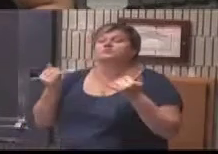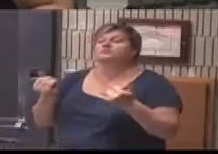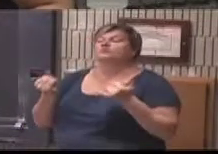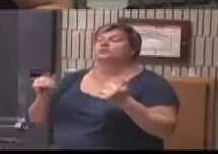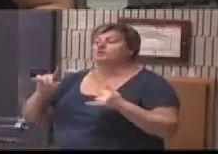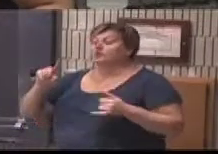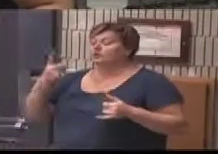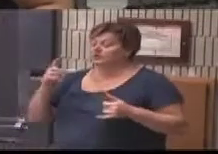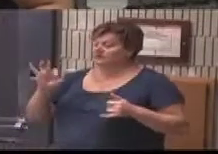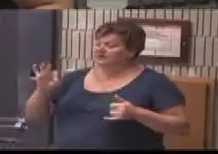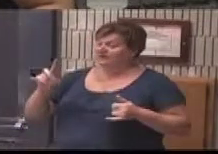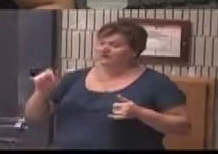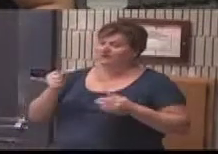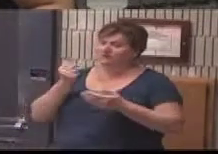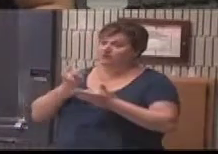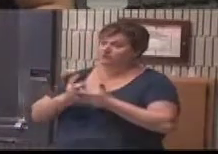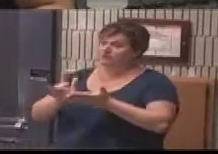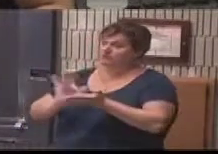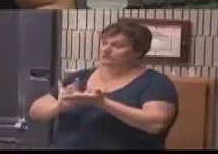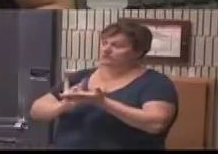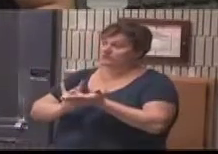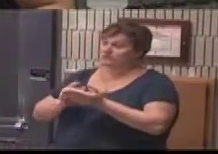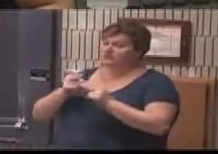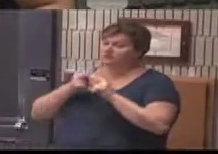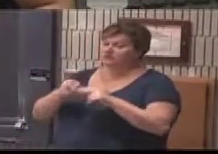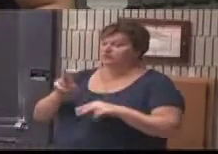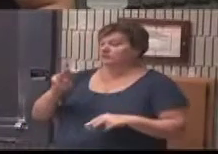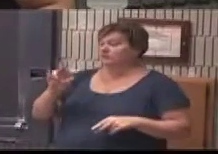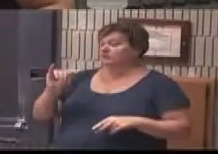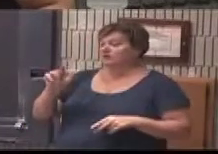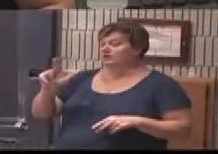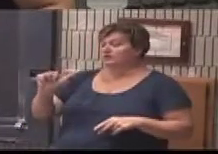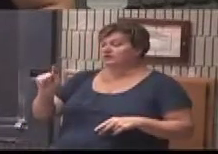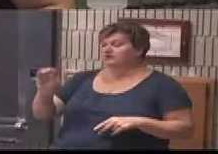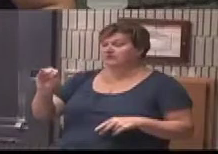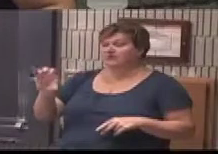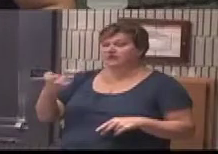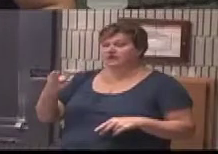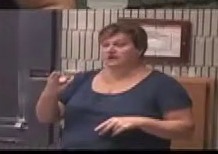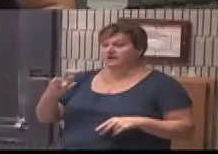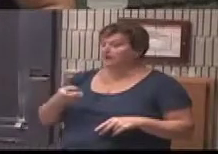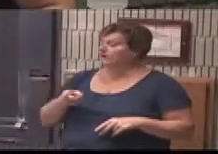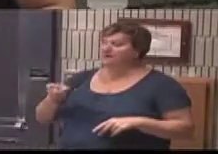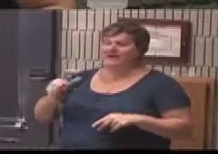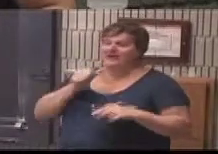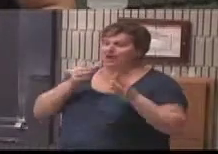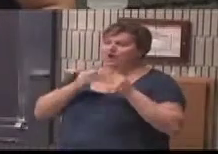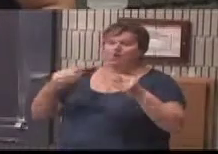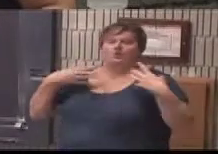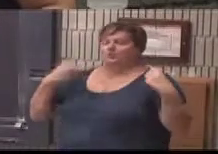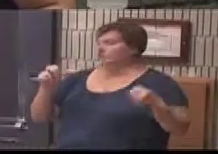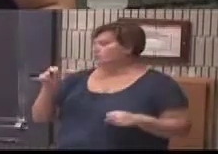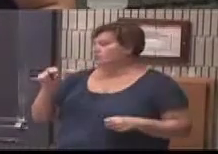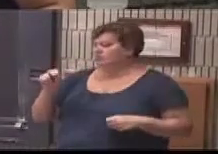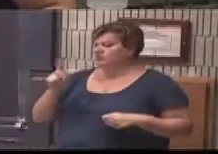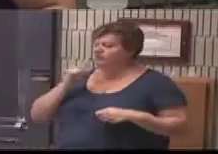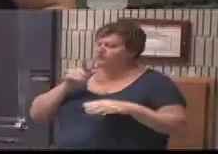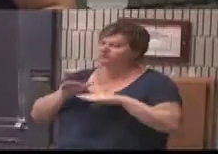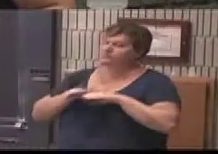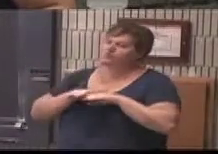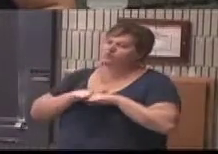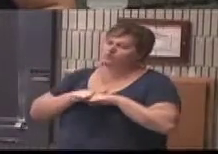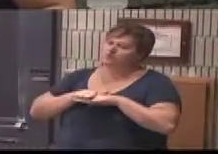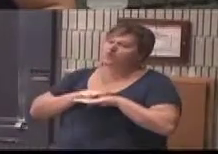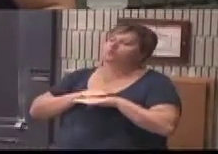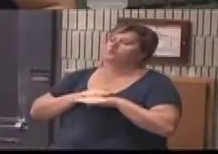the only FDA-approved drug is called Rylatec, and it is not a cure. It is only thought to slow down the symptoms